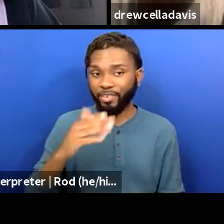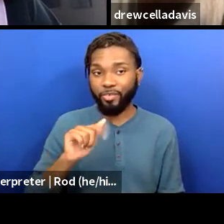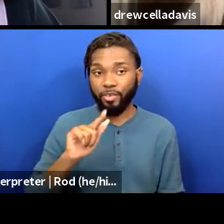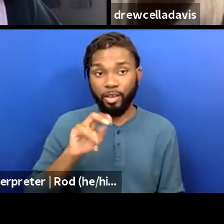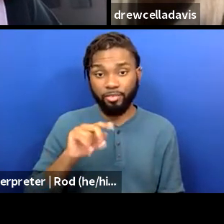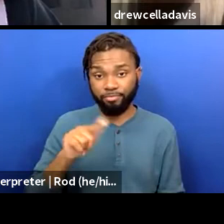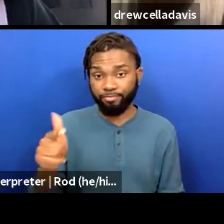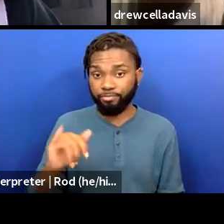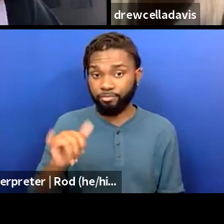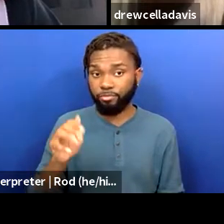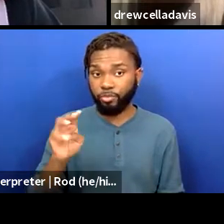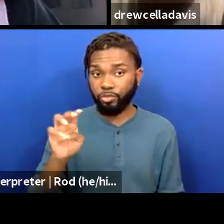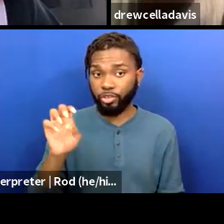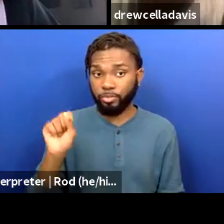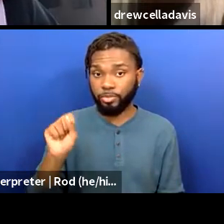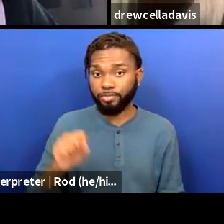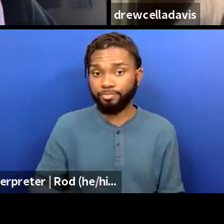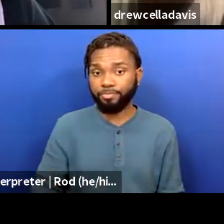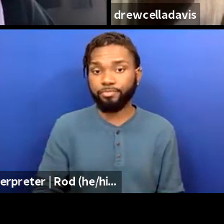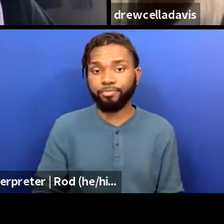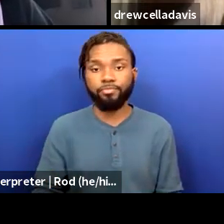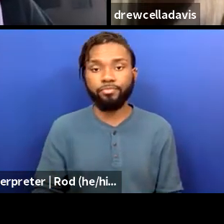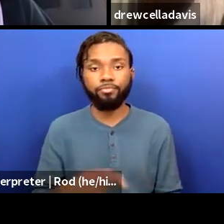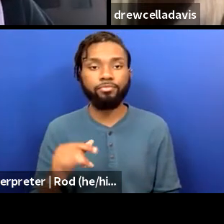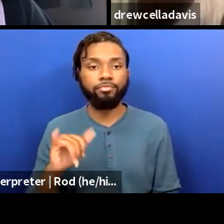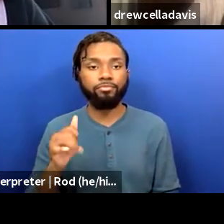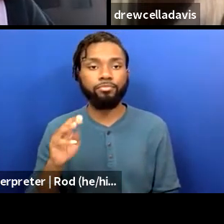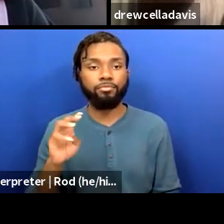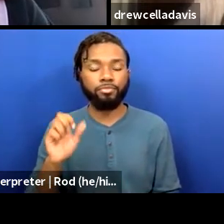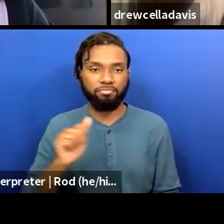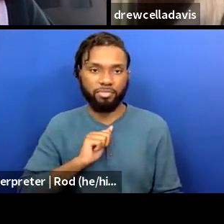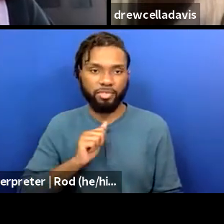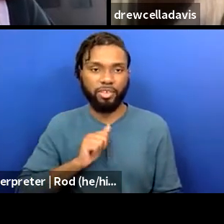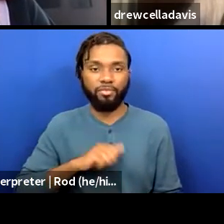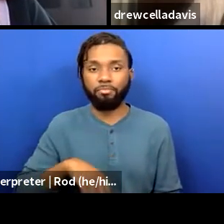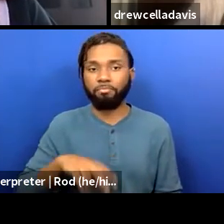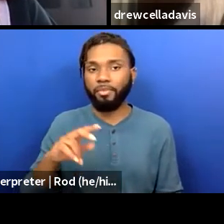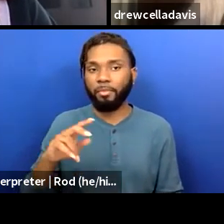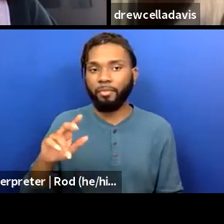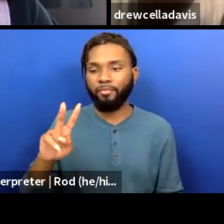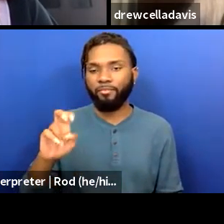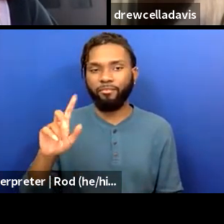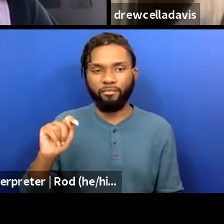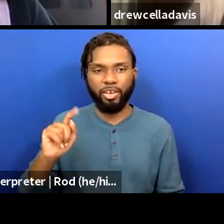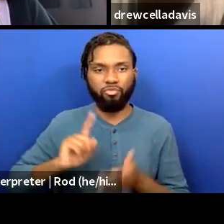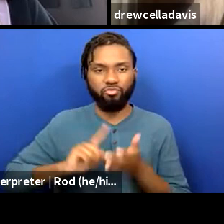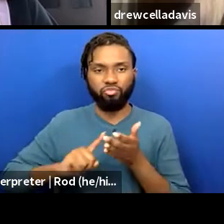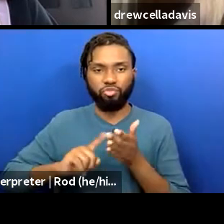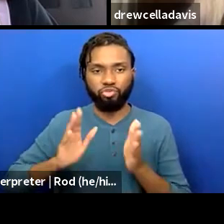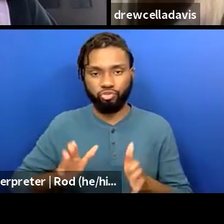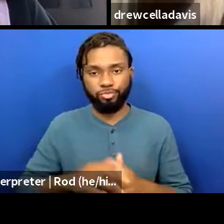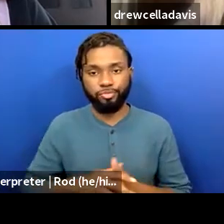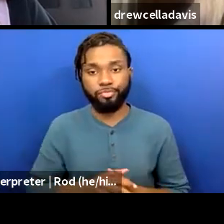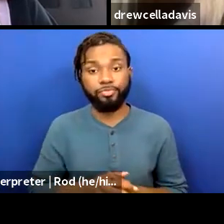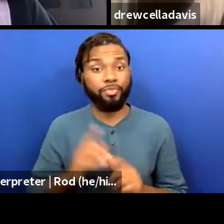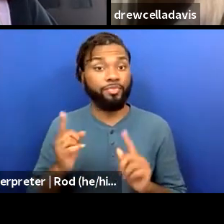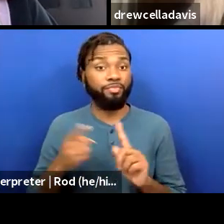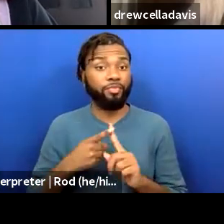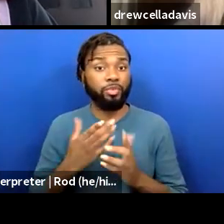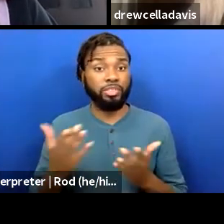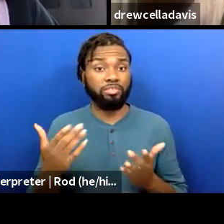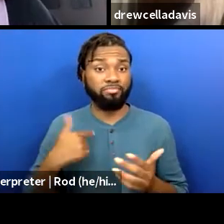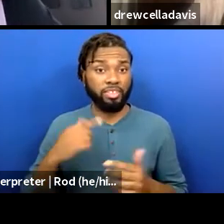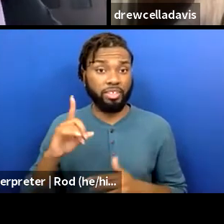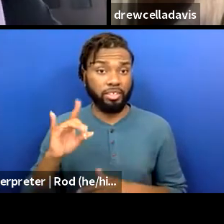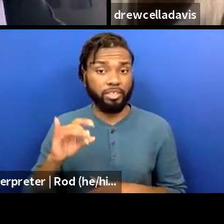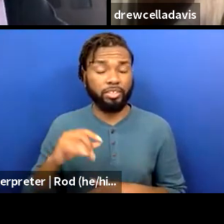Well, I'm an inveterate researcher. So the first thing I did was